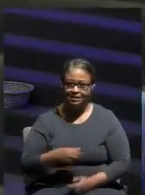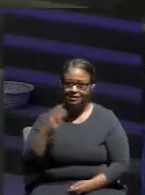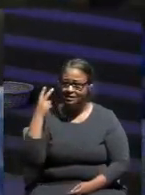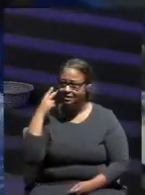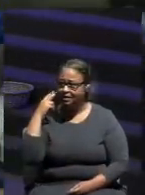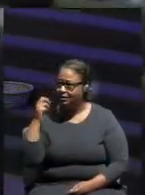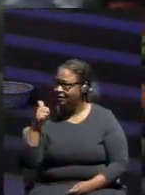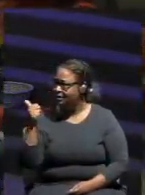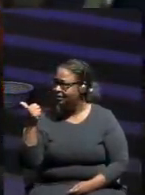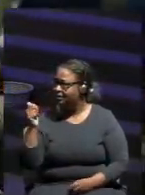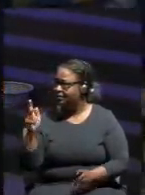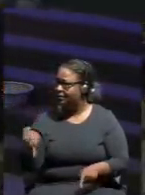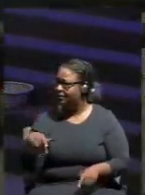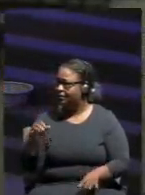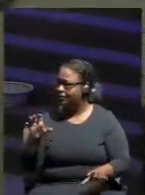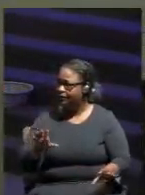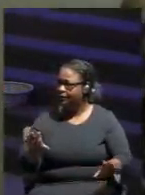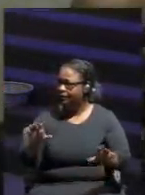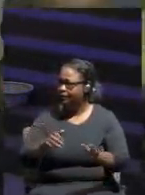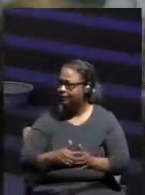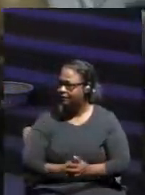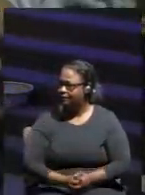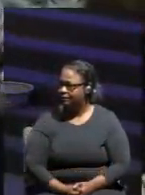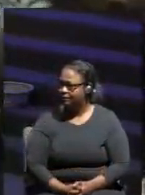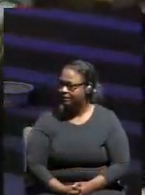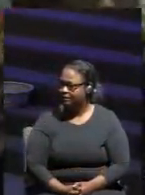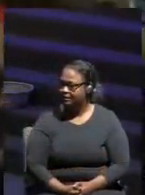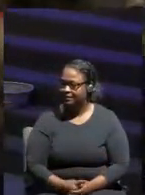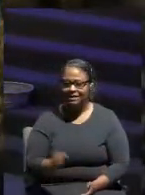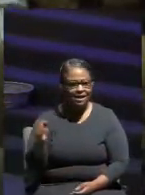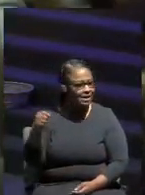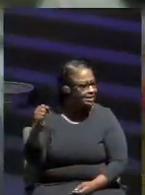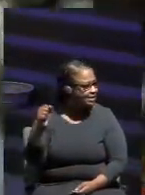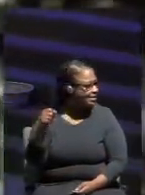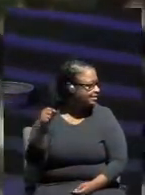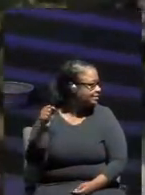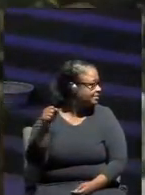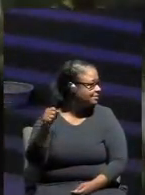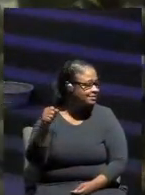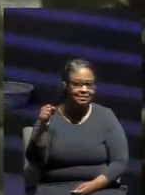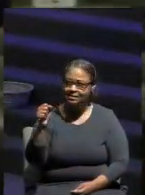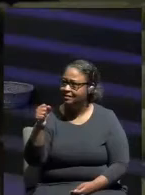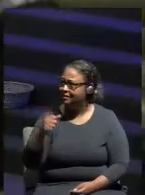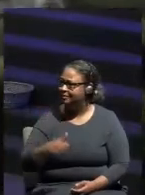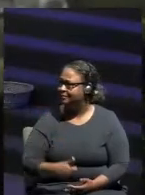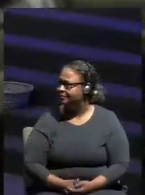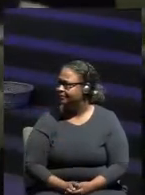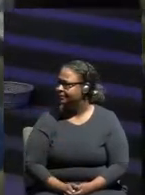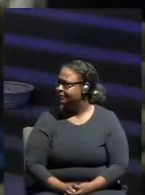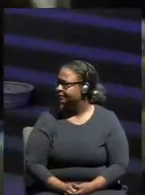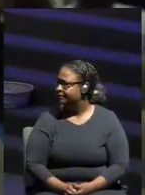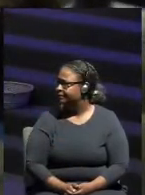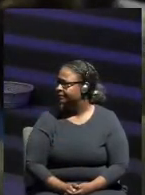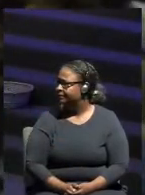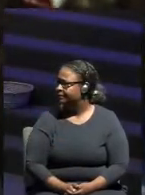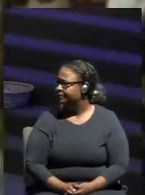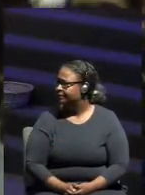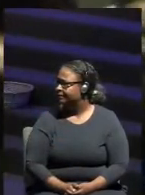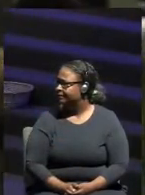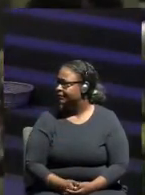everybody else is doing. Hallelujah. Come on. Yes, yes, yes, yes, yes. What's up, Dwight? Good to see you, buddy.